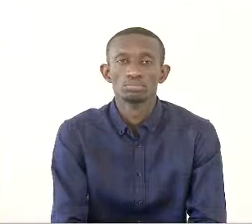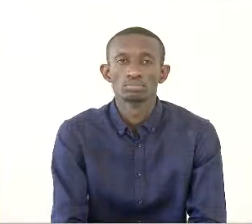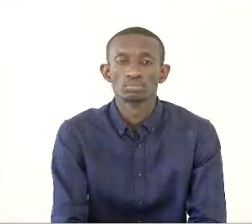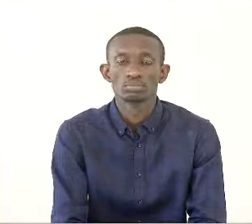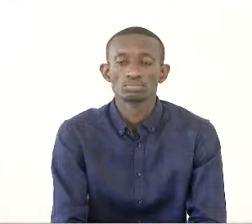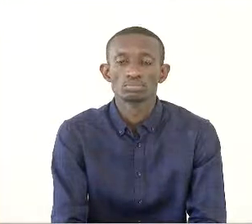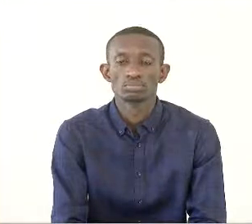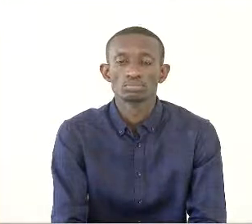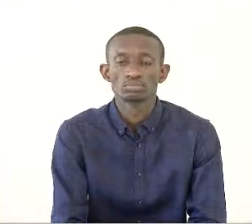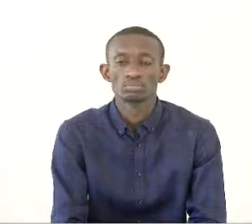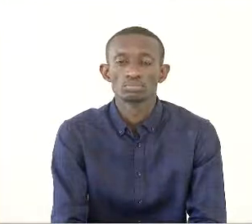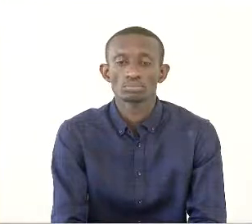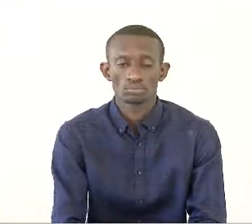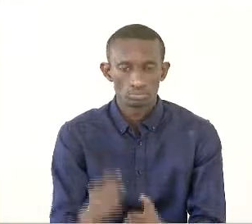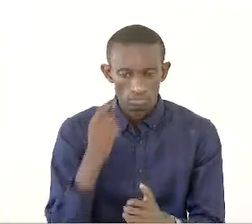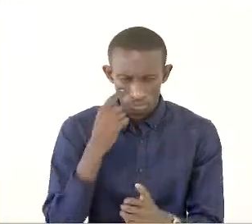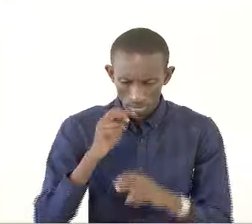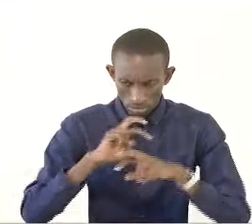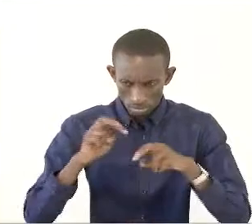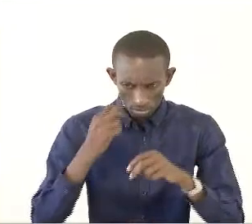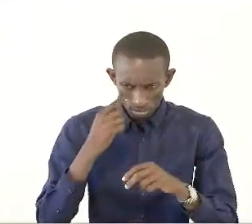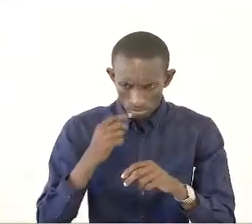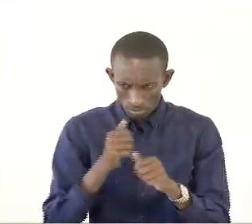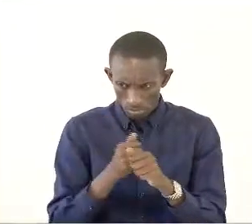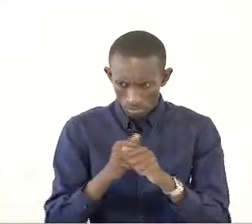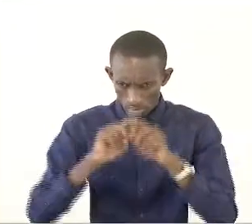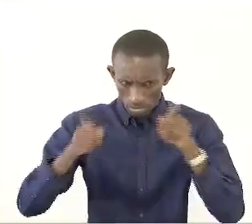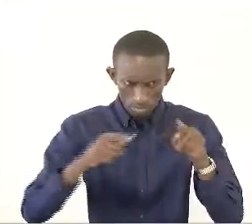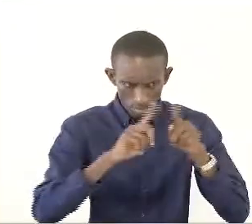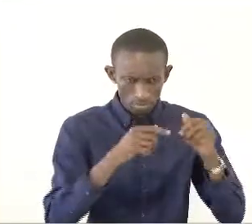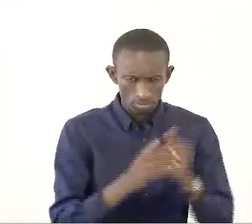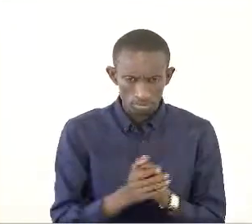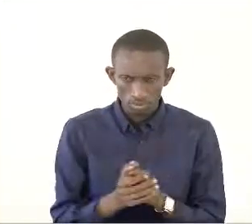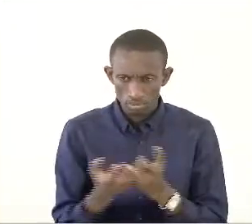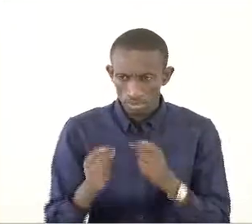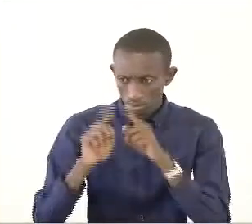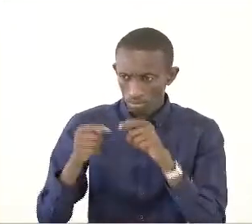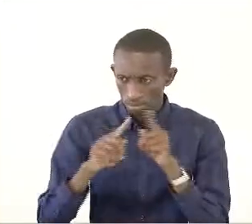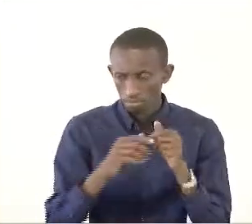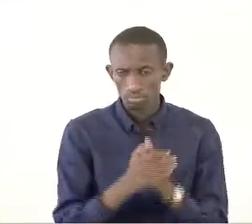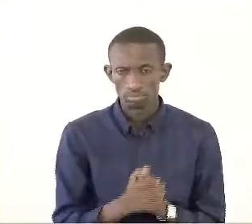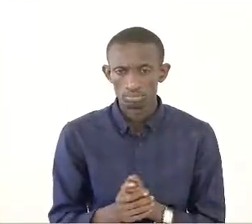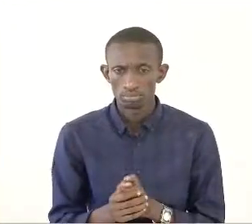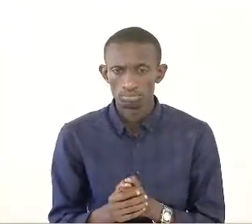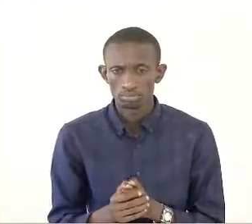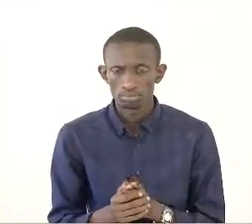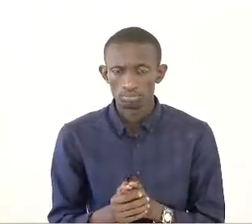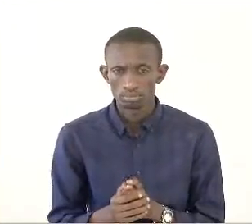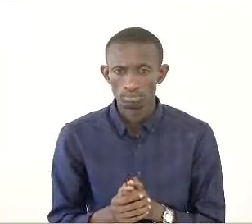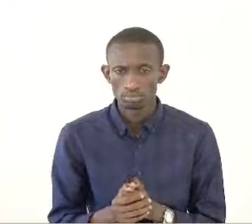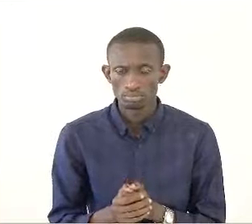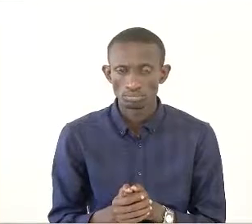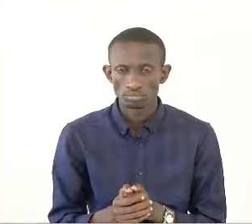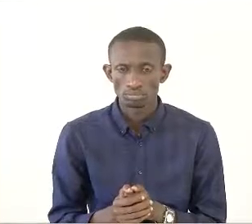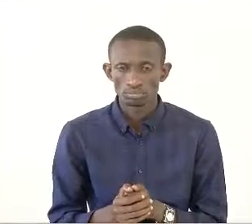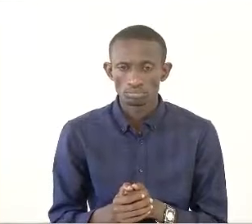that is 16. Then I have to follow the parentheses, right? So I have the parentheses used. So this is the parenthesis that